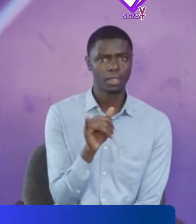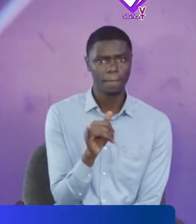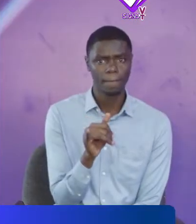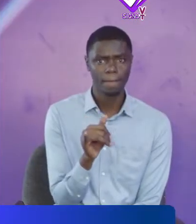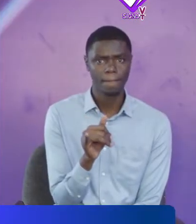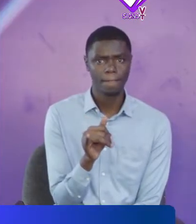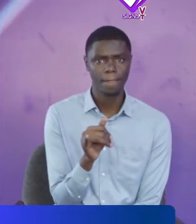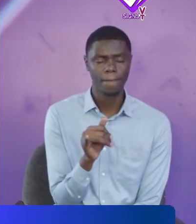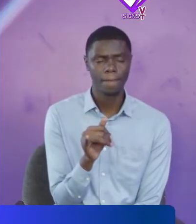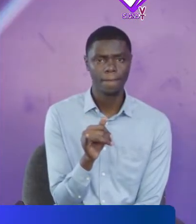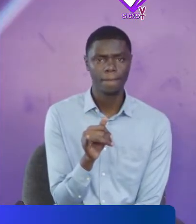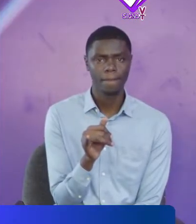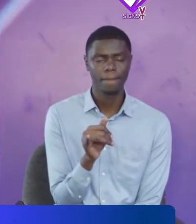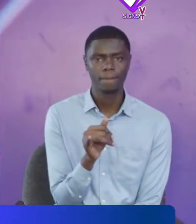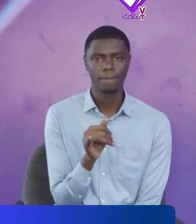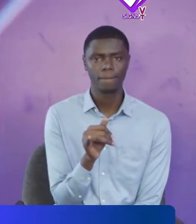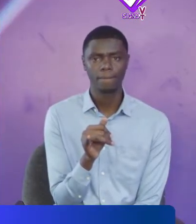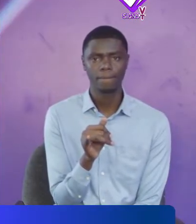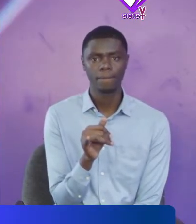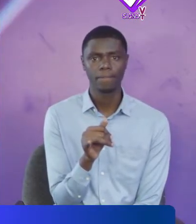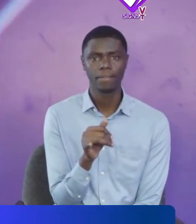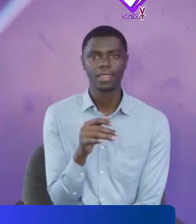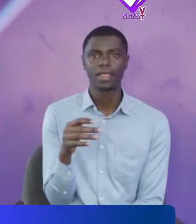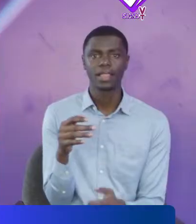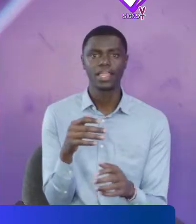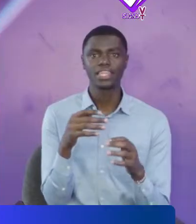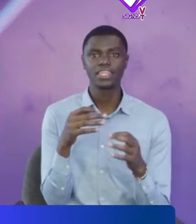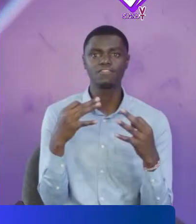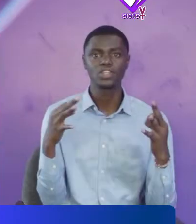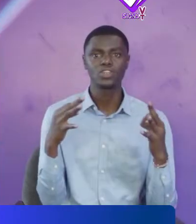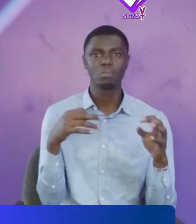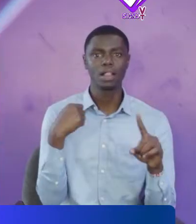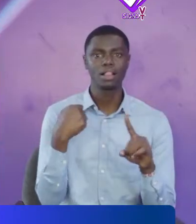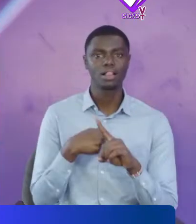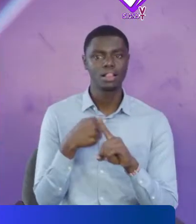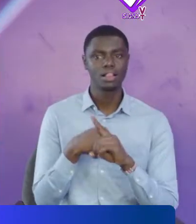Yeah. Even the freedom fighter.